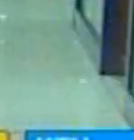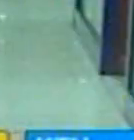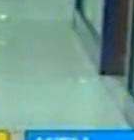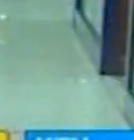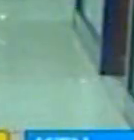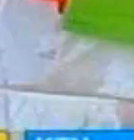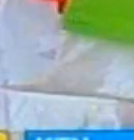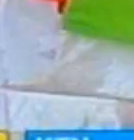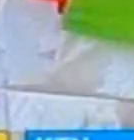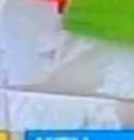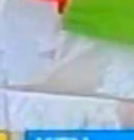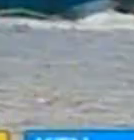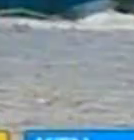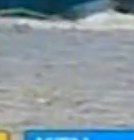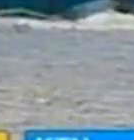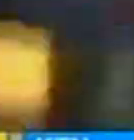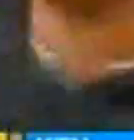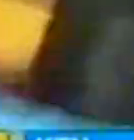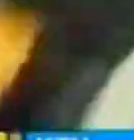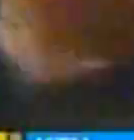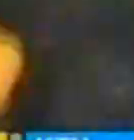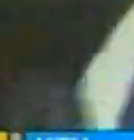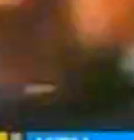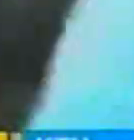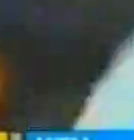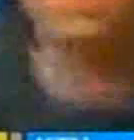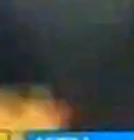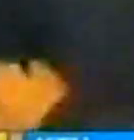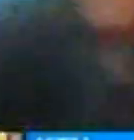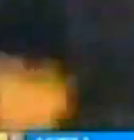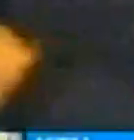Ogale, Ian Wafula, Mohamed Mahmoud, Charma Mani.